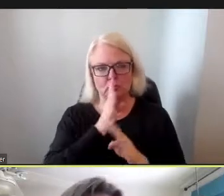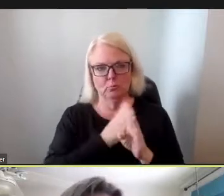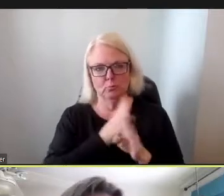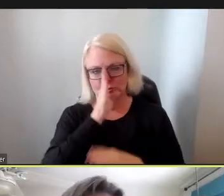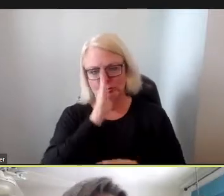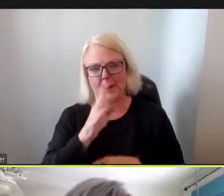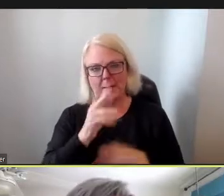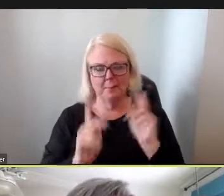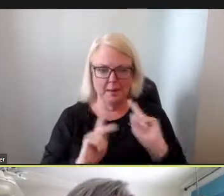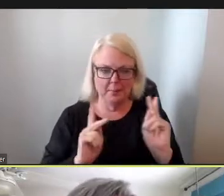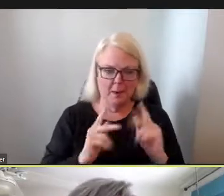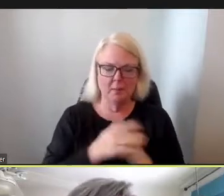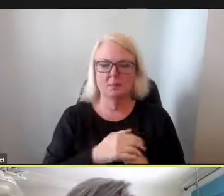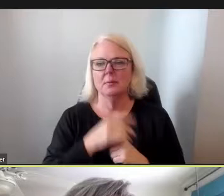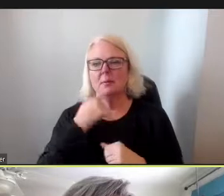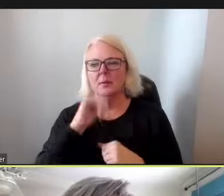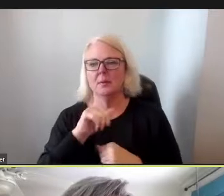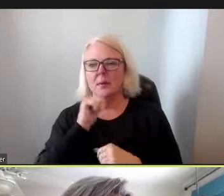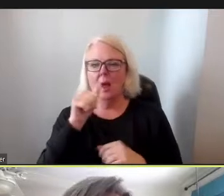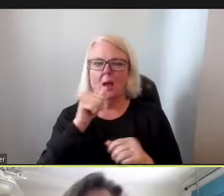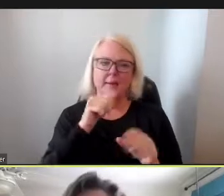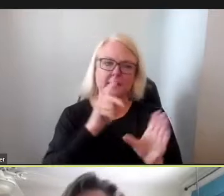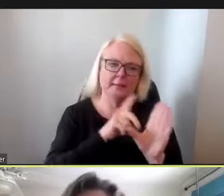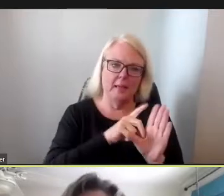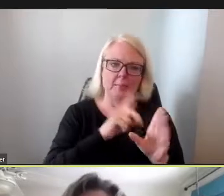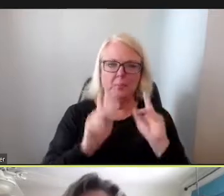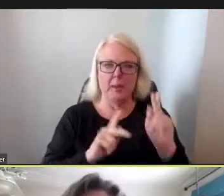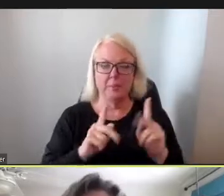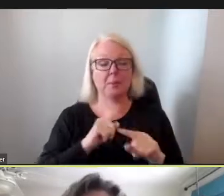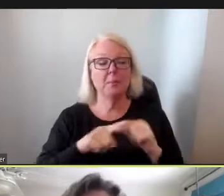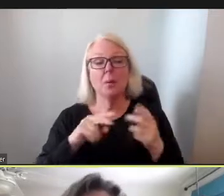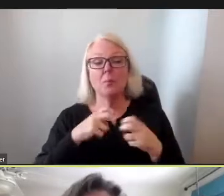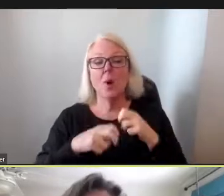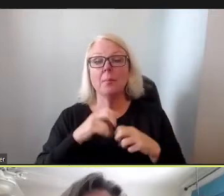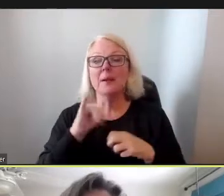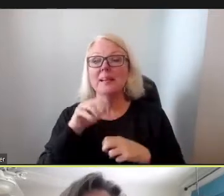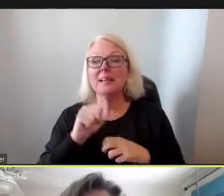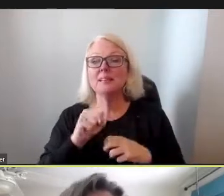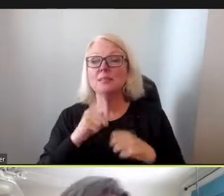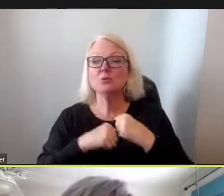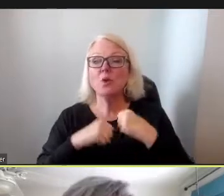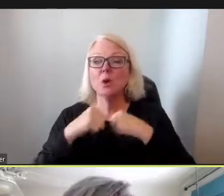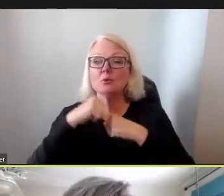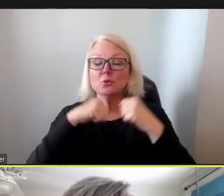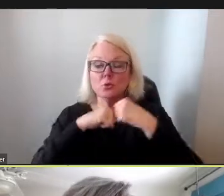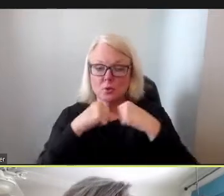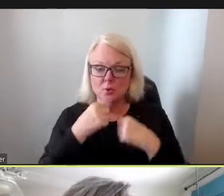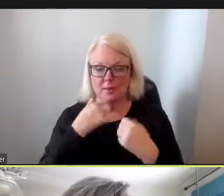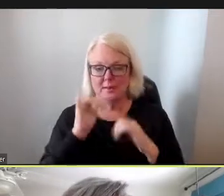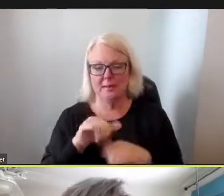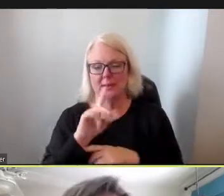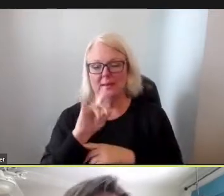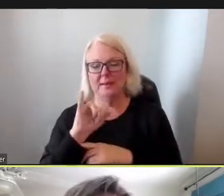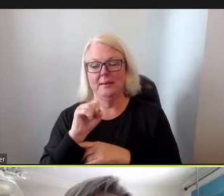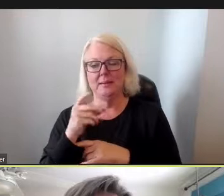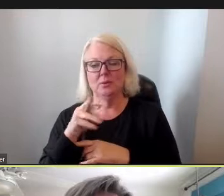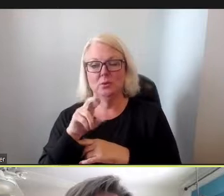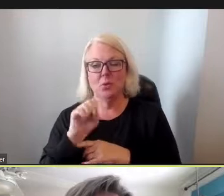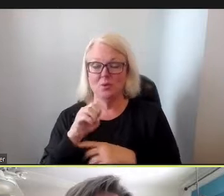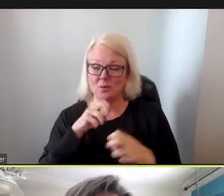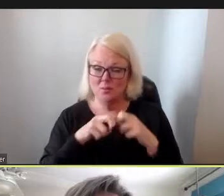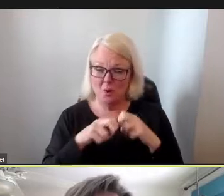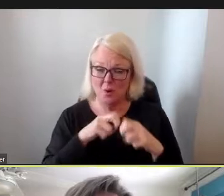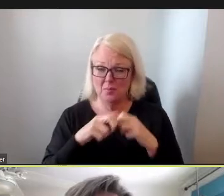the well-meaning non-disabled people. The problem is structure. The problem is discourse. The